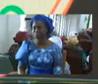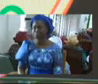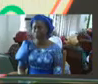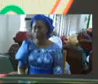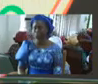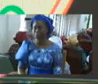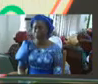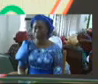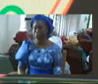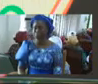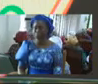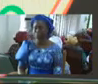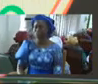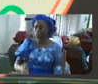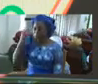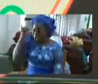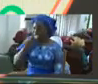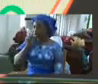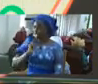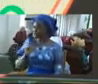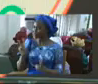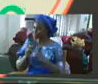Why am I so sure